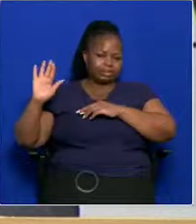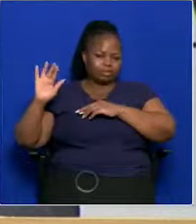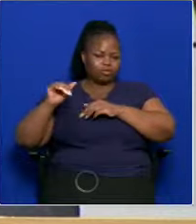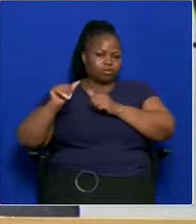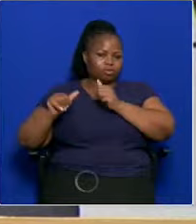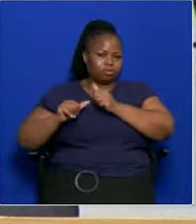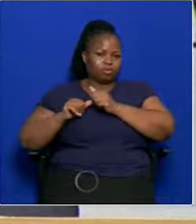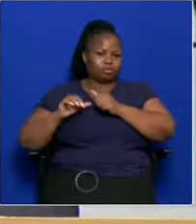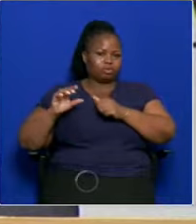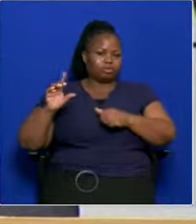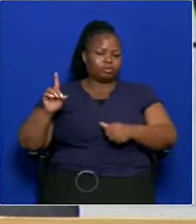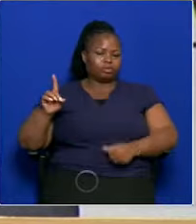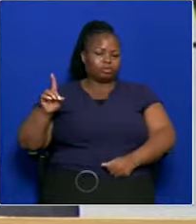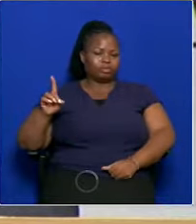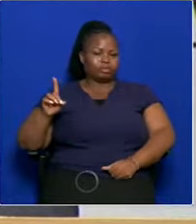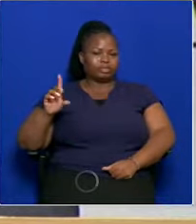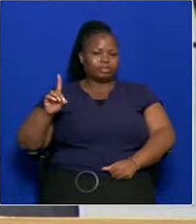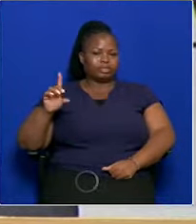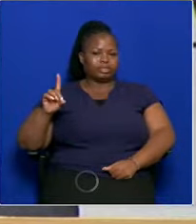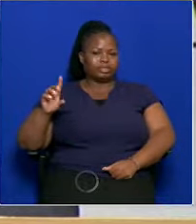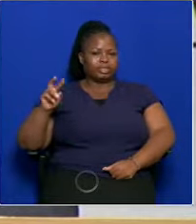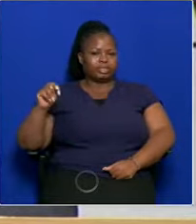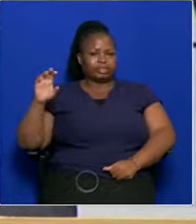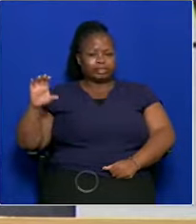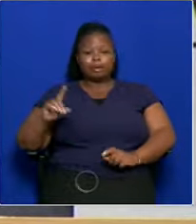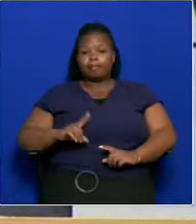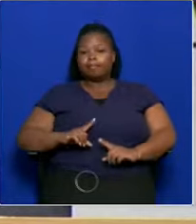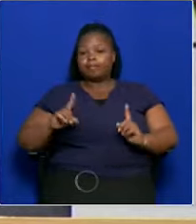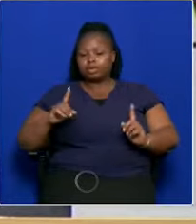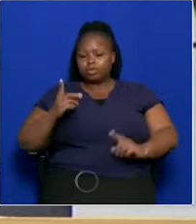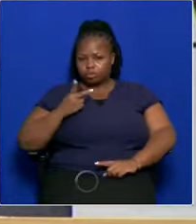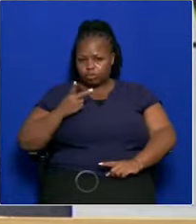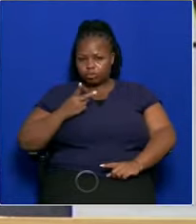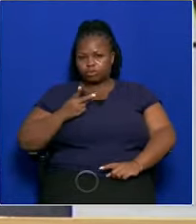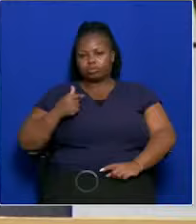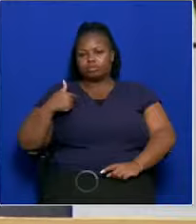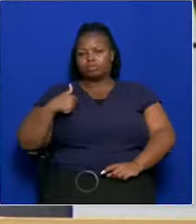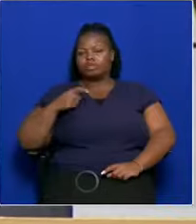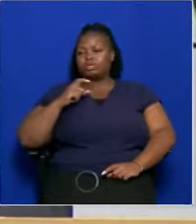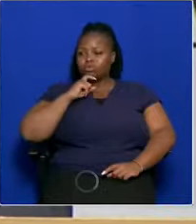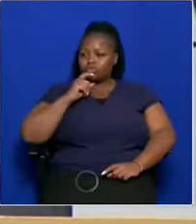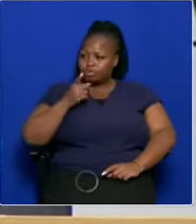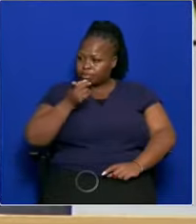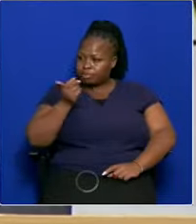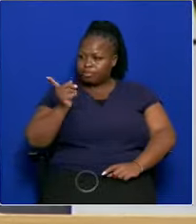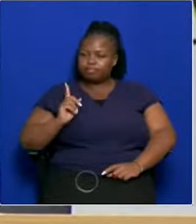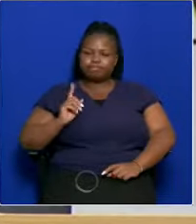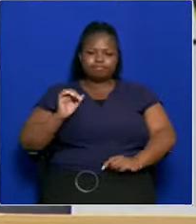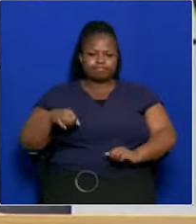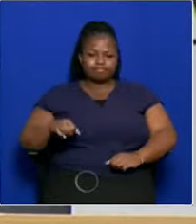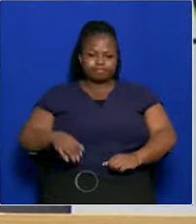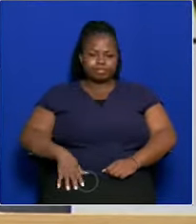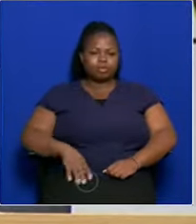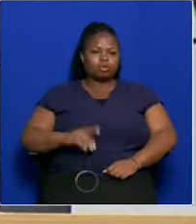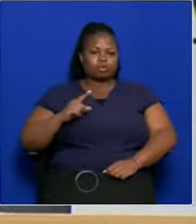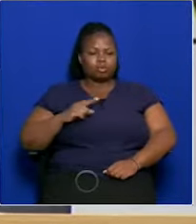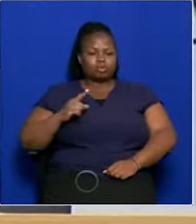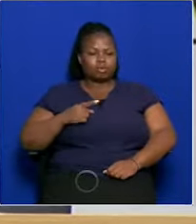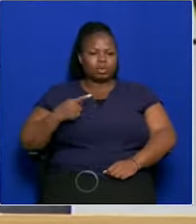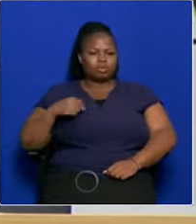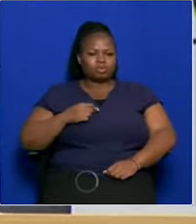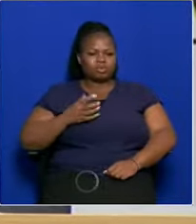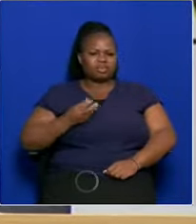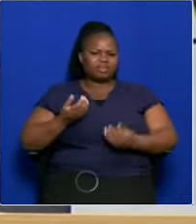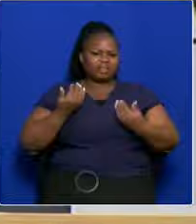DNC. However, I could also use them because we have got limited staff,